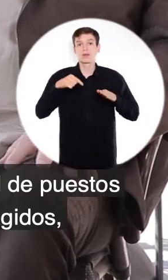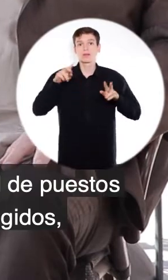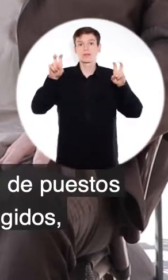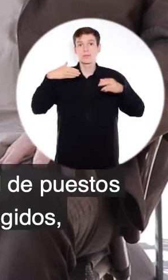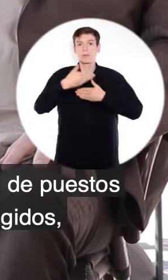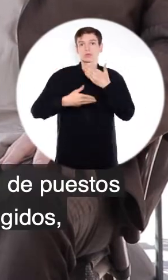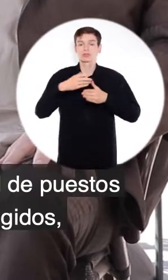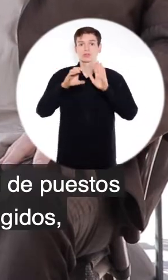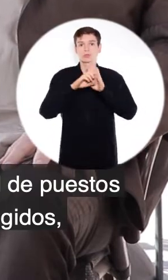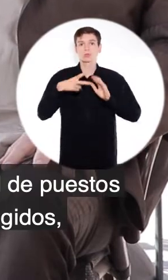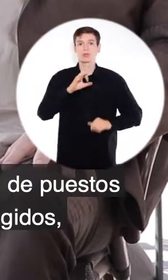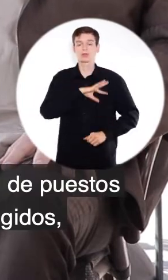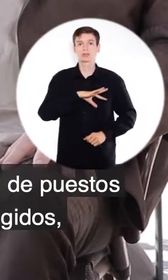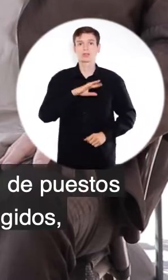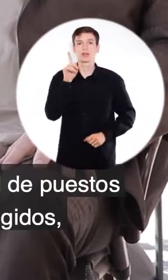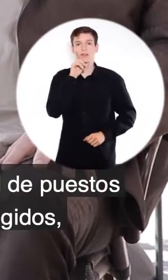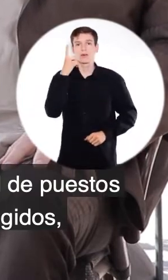there is